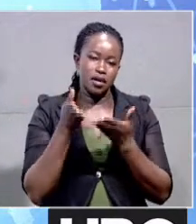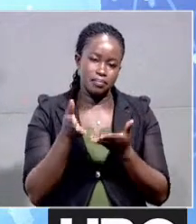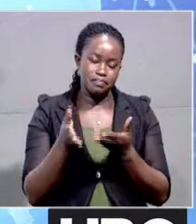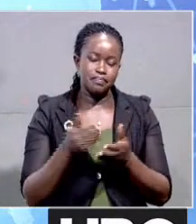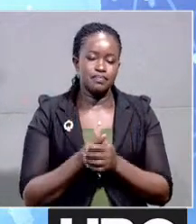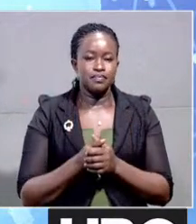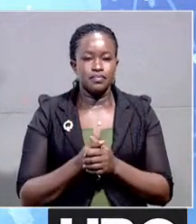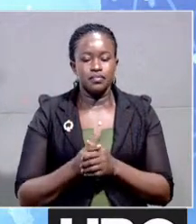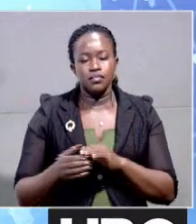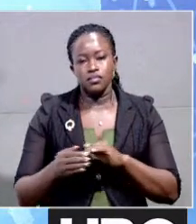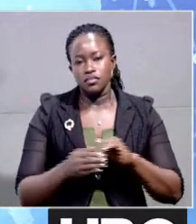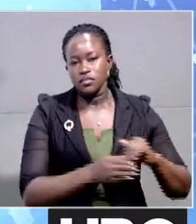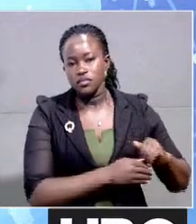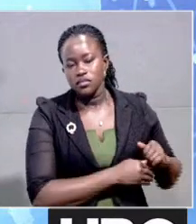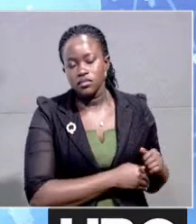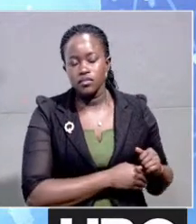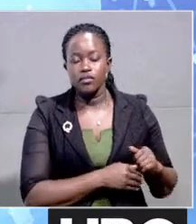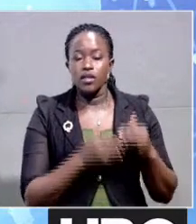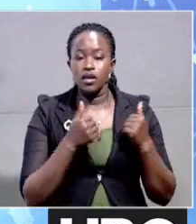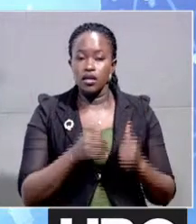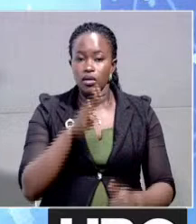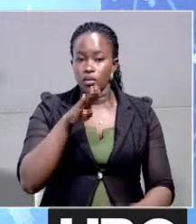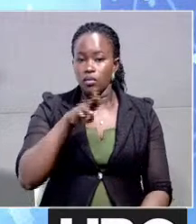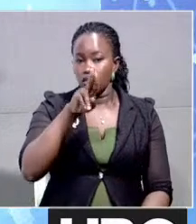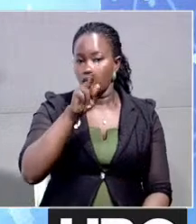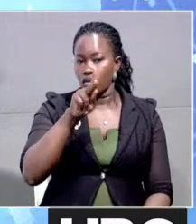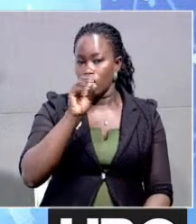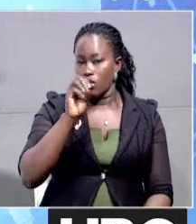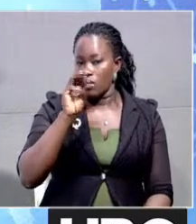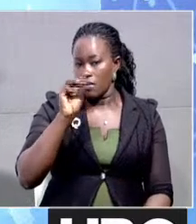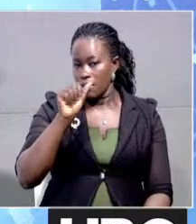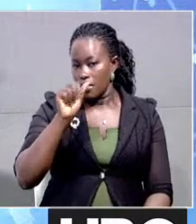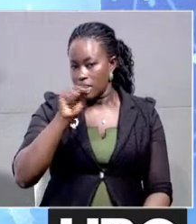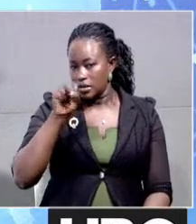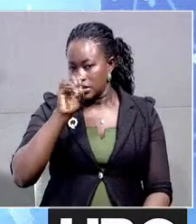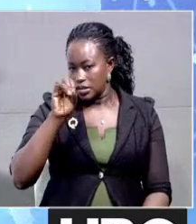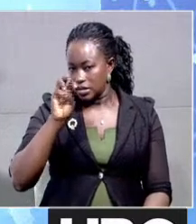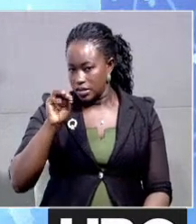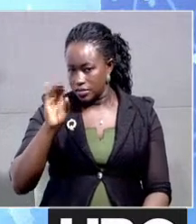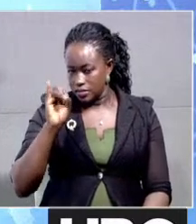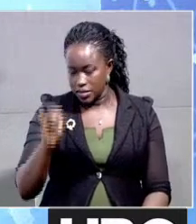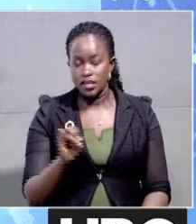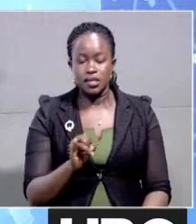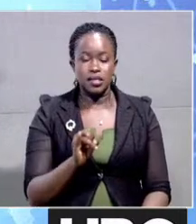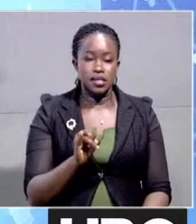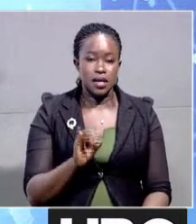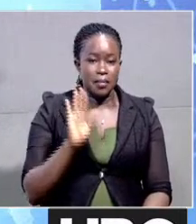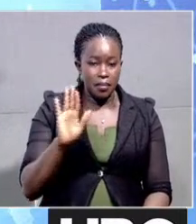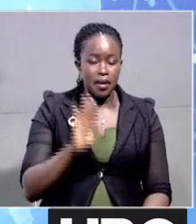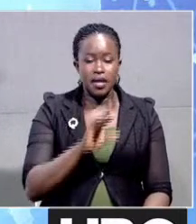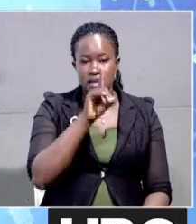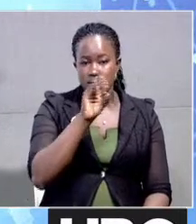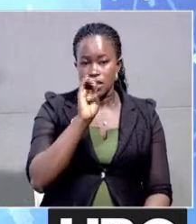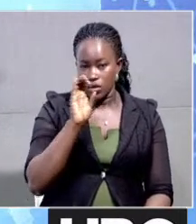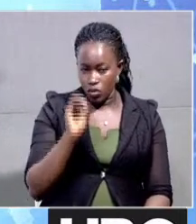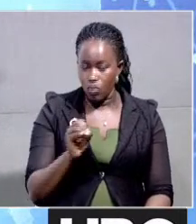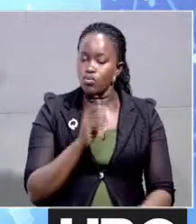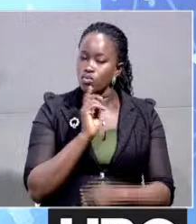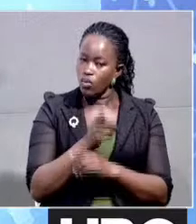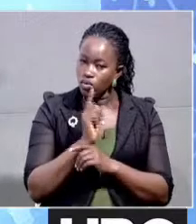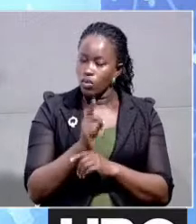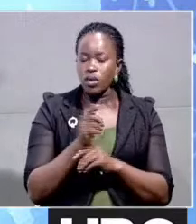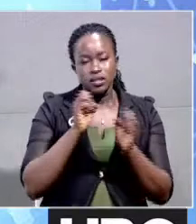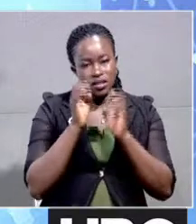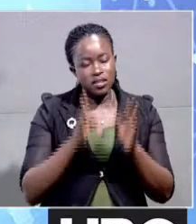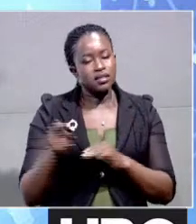Alupo. Now, Bukoma CMB District Education Officer Ziwa Patrick has warned arts teachers in government schools on